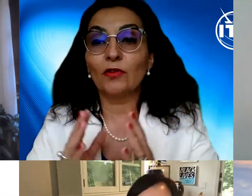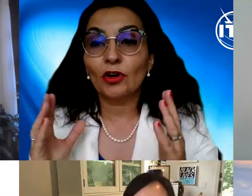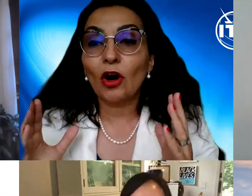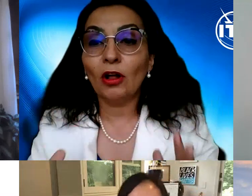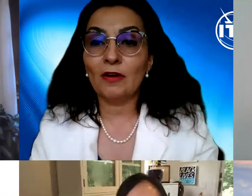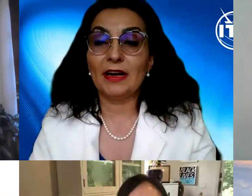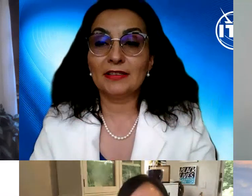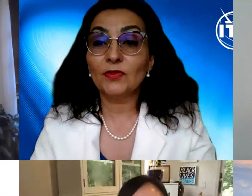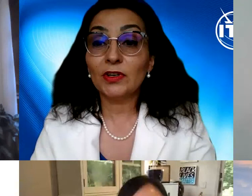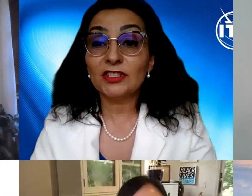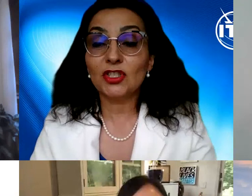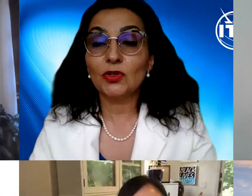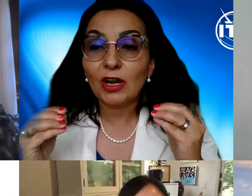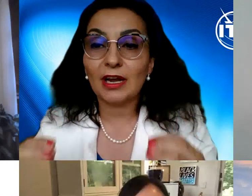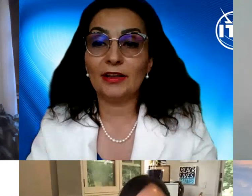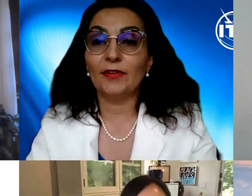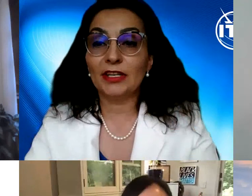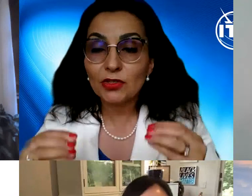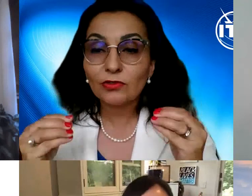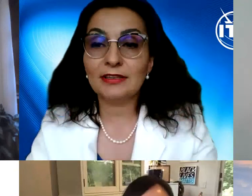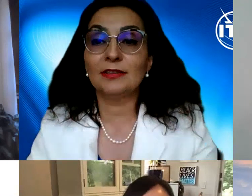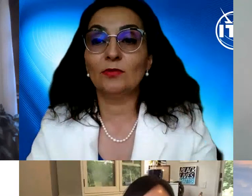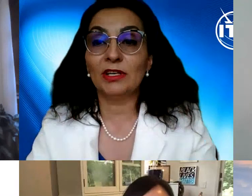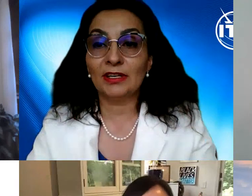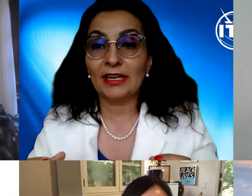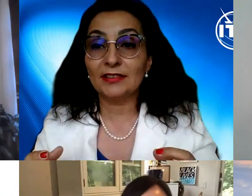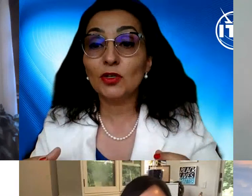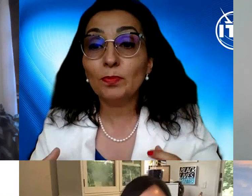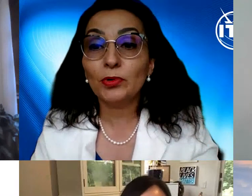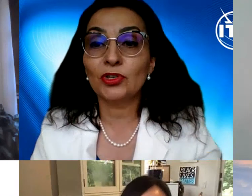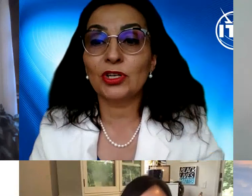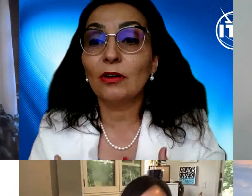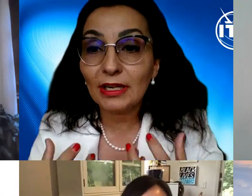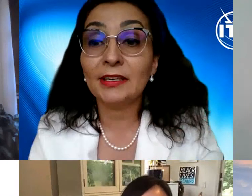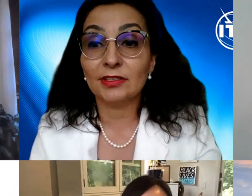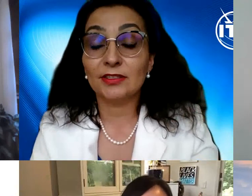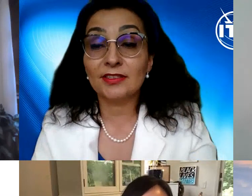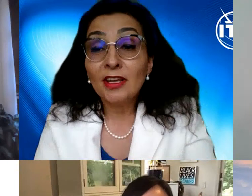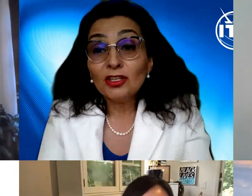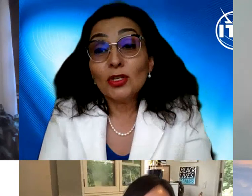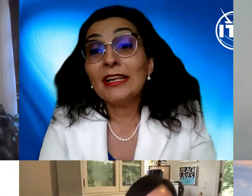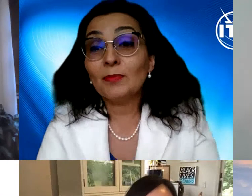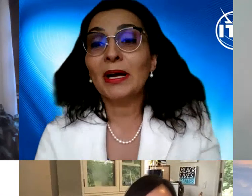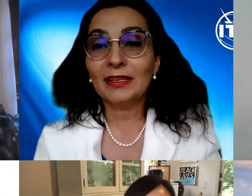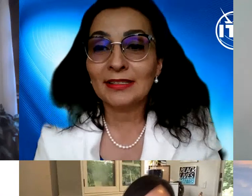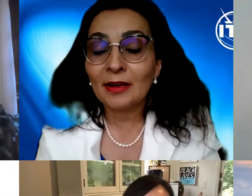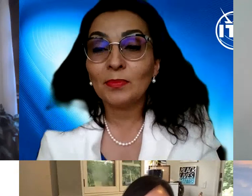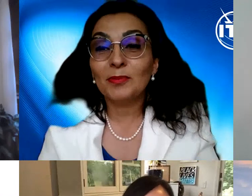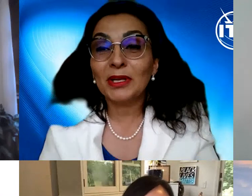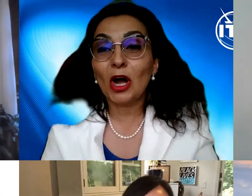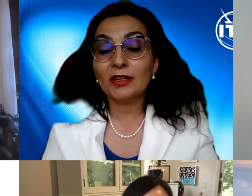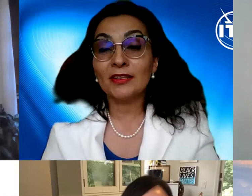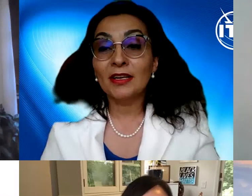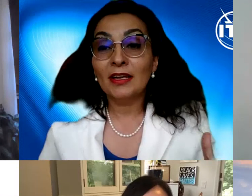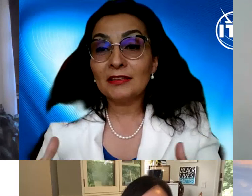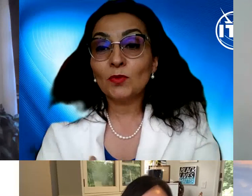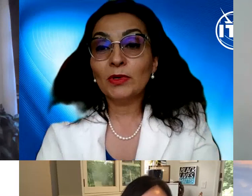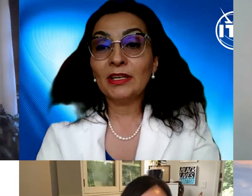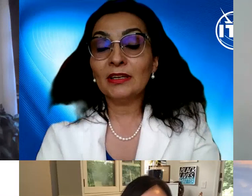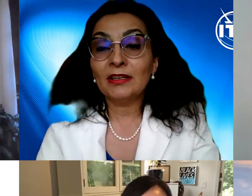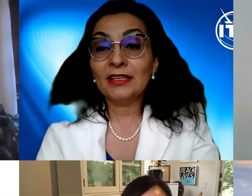of work for all of us. First, to clarify, to raise awareness, to push our leaders to lead by example,